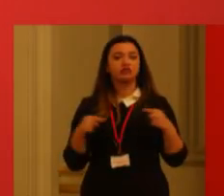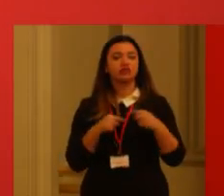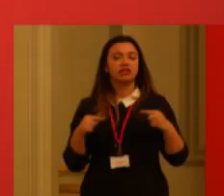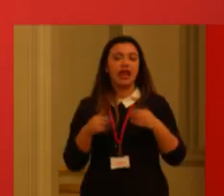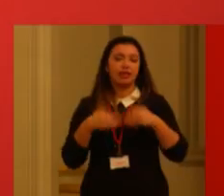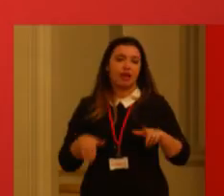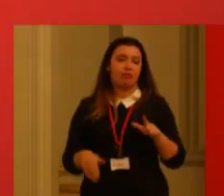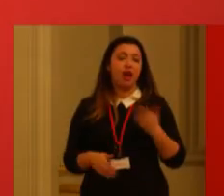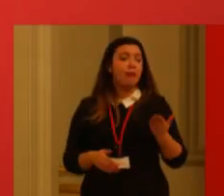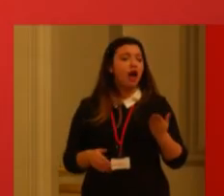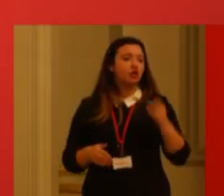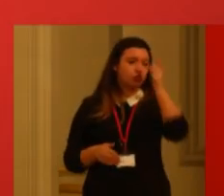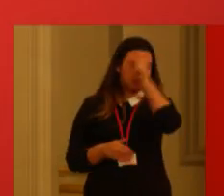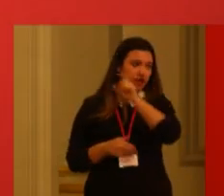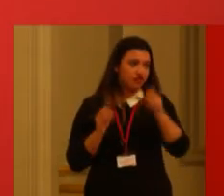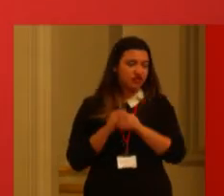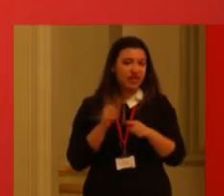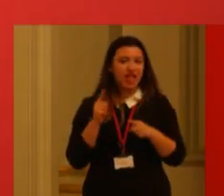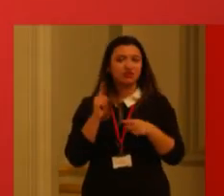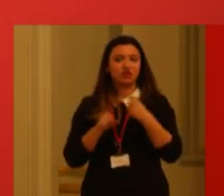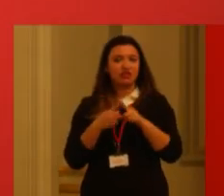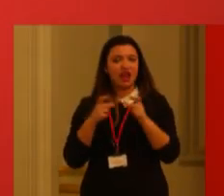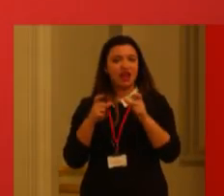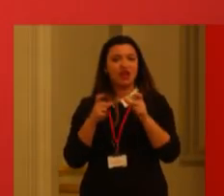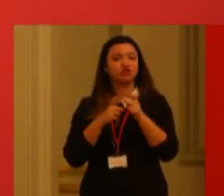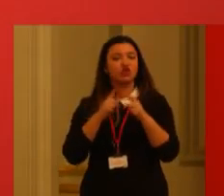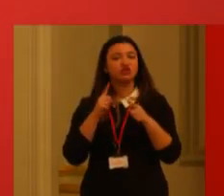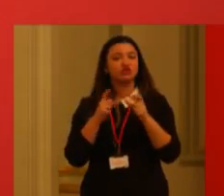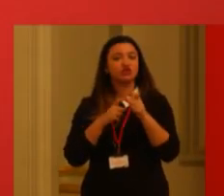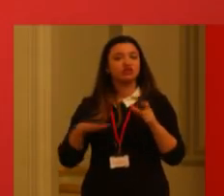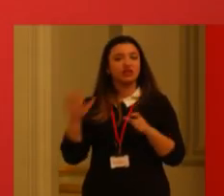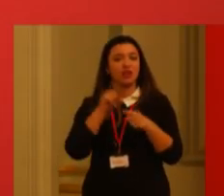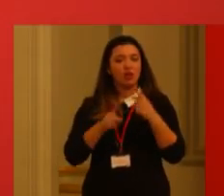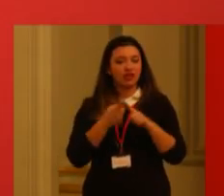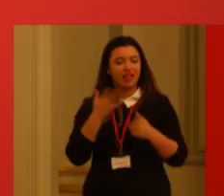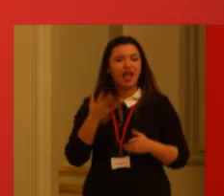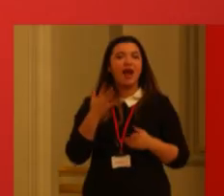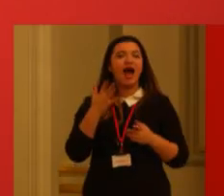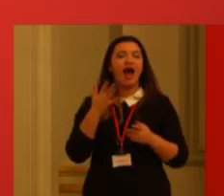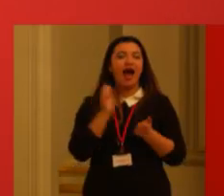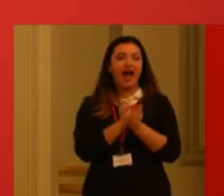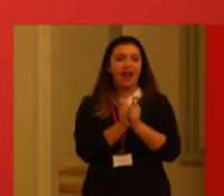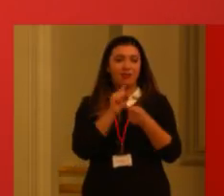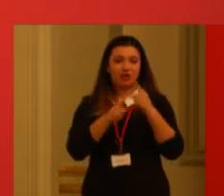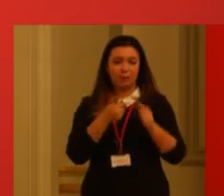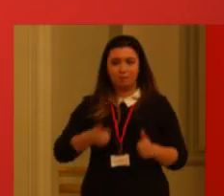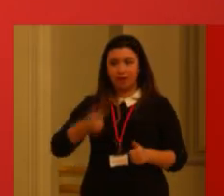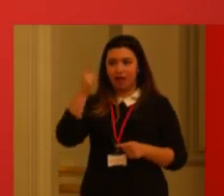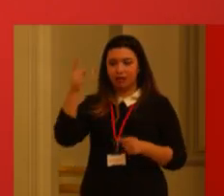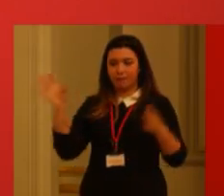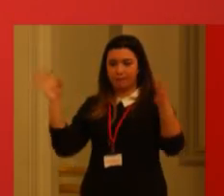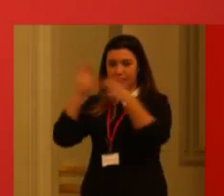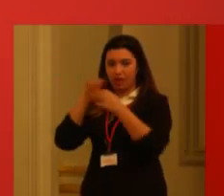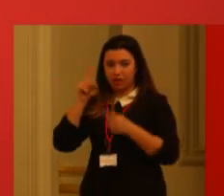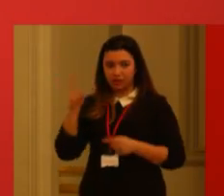privileges may be given so that discrimination is prevented. But as you know, social policies are now the responsibility